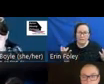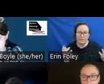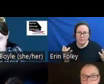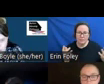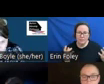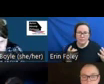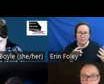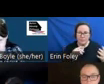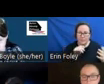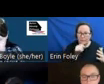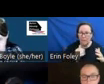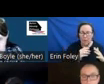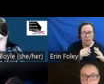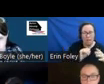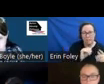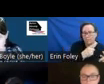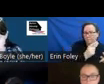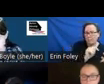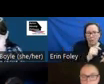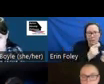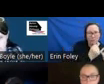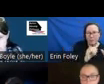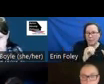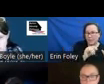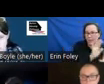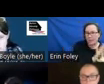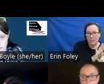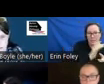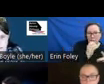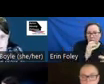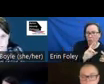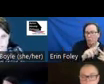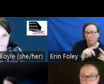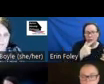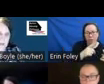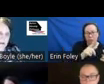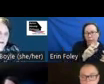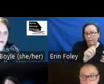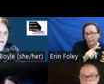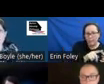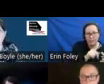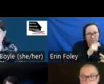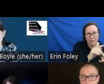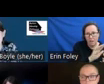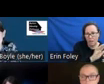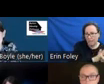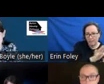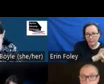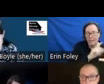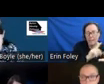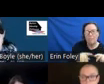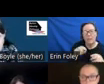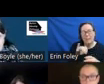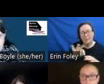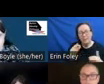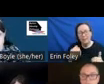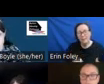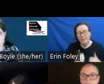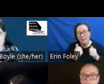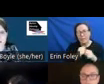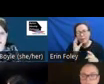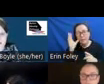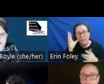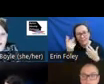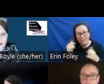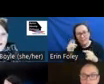with a disability or their family or a third party, such as a human services agency. So what this did was it